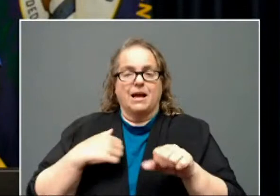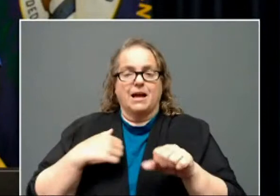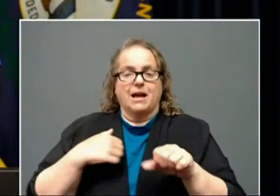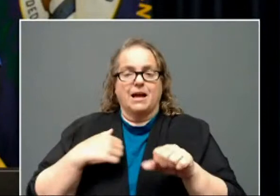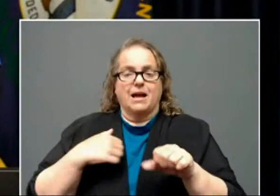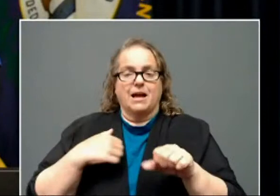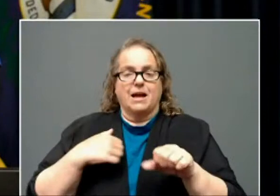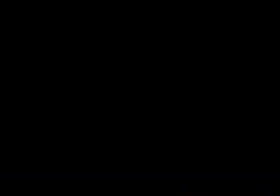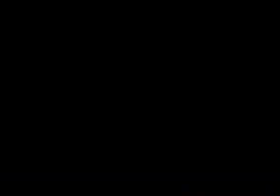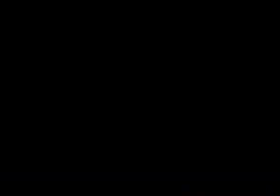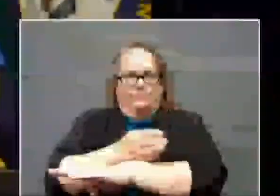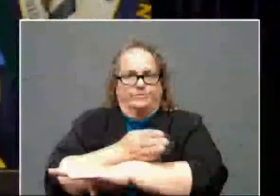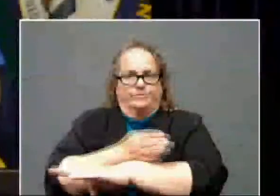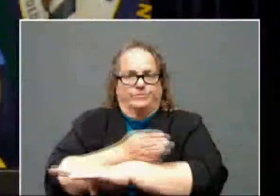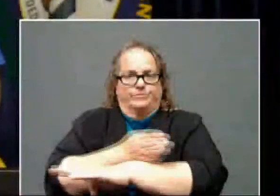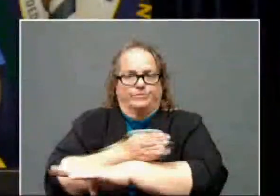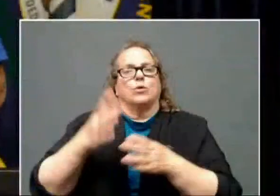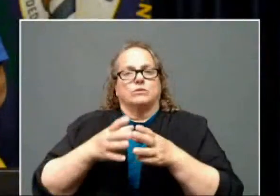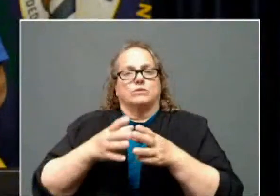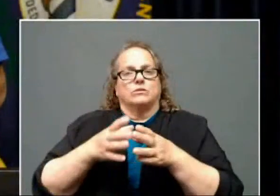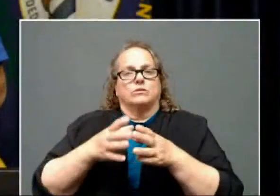and what is included in it has,